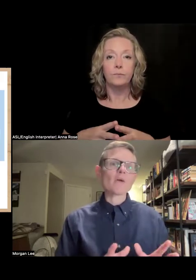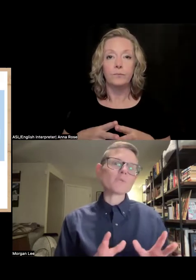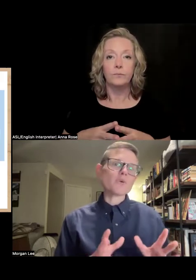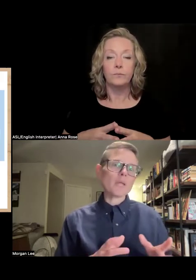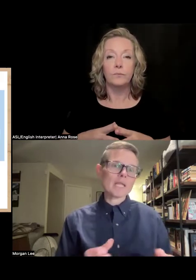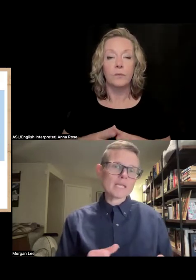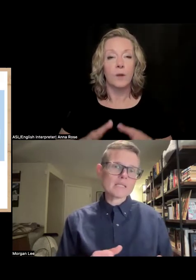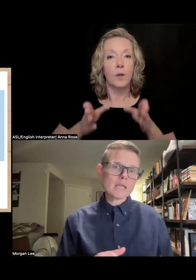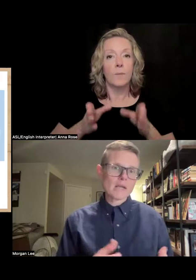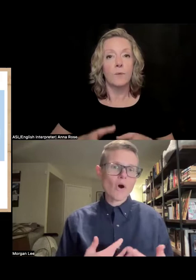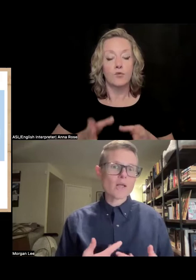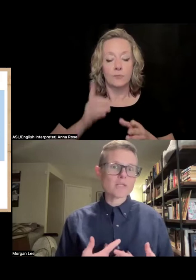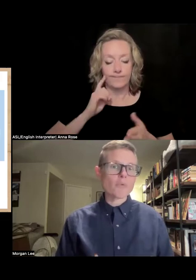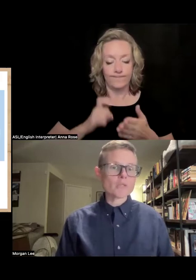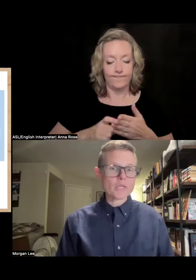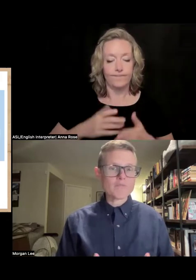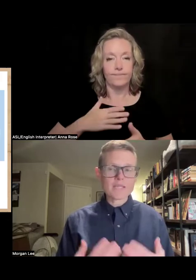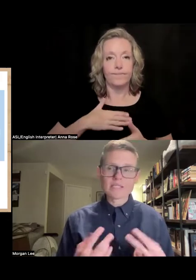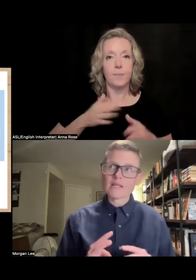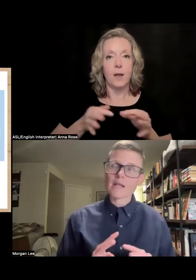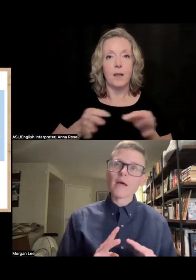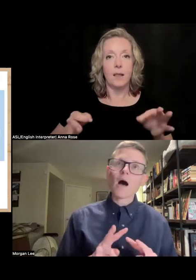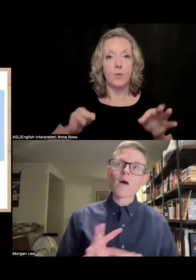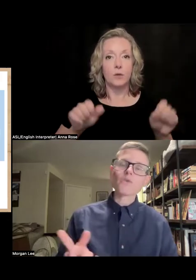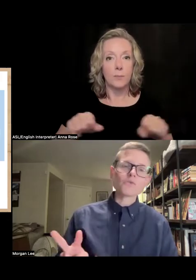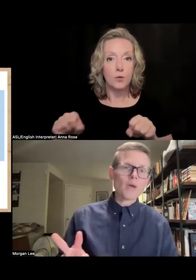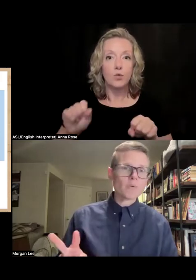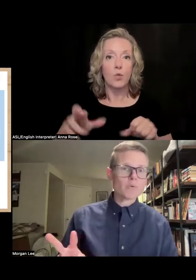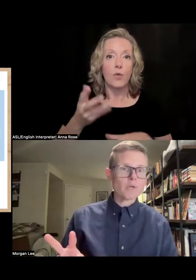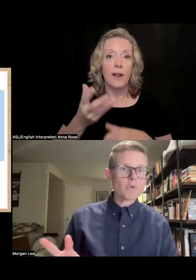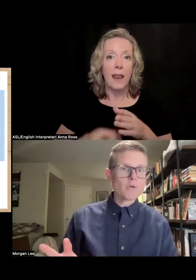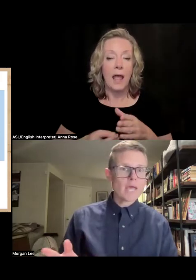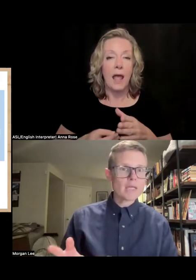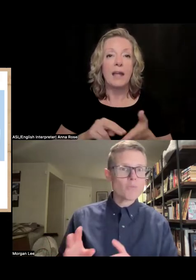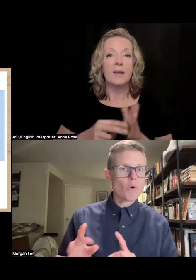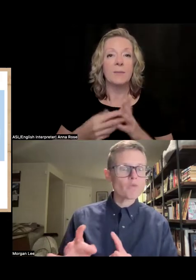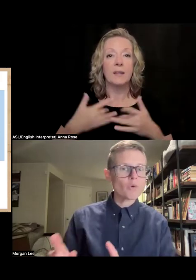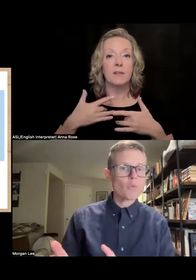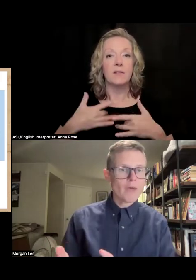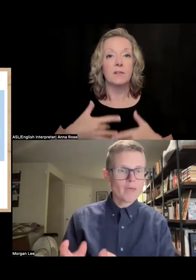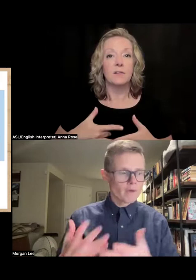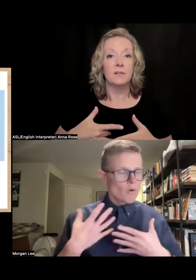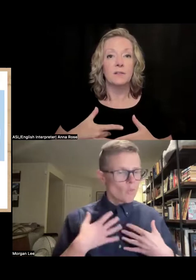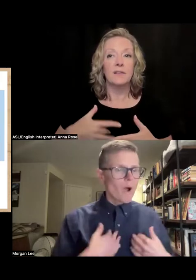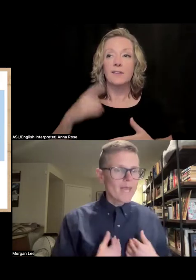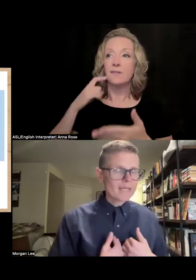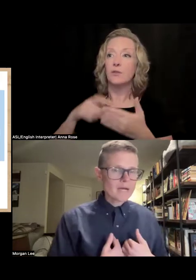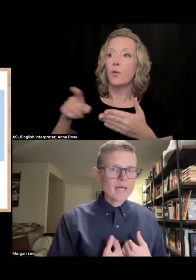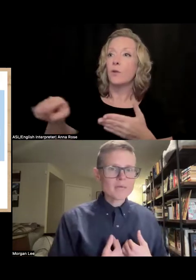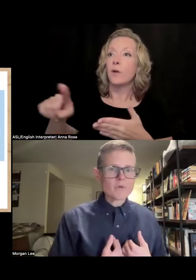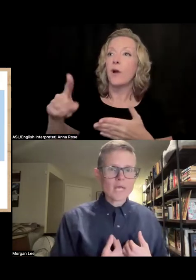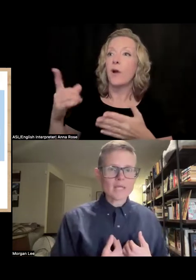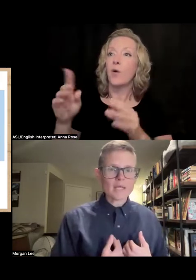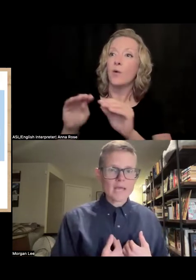their language abilities can cause depression if they see that others are able to communicate in a more fluid way. Why can't